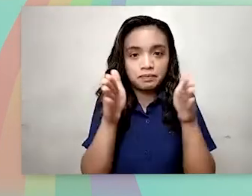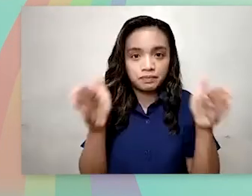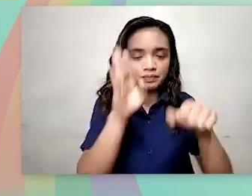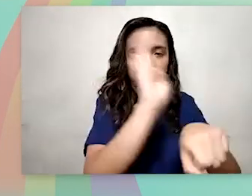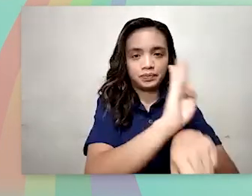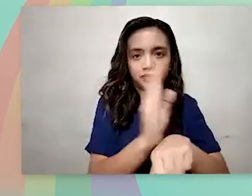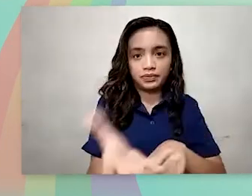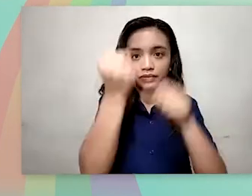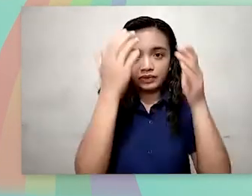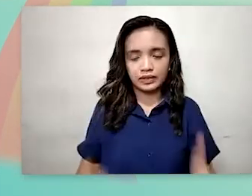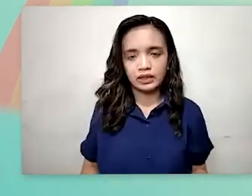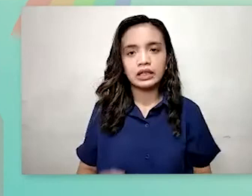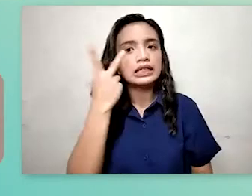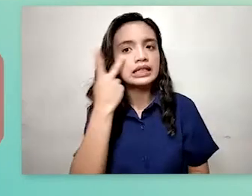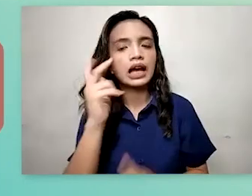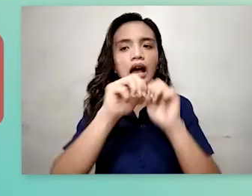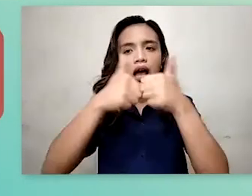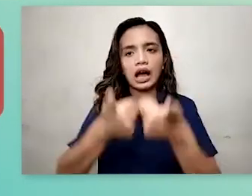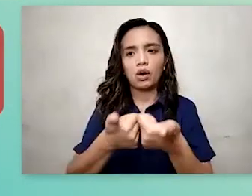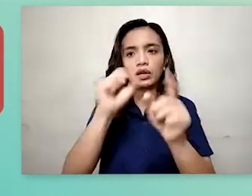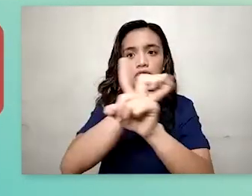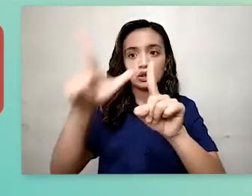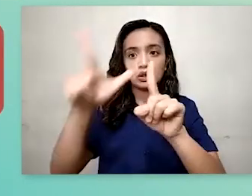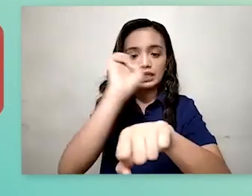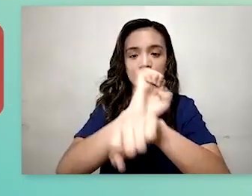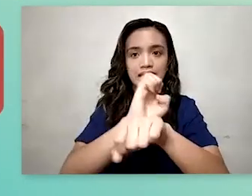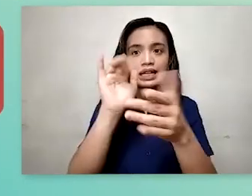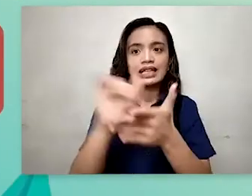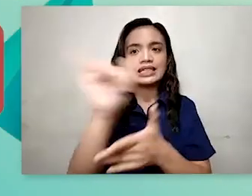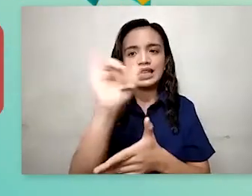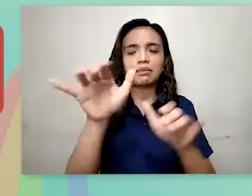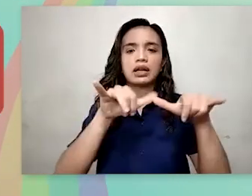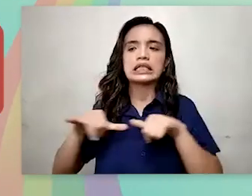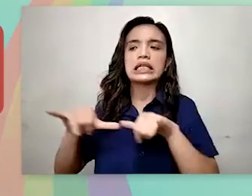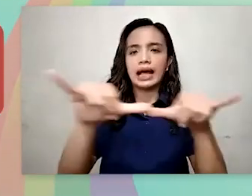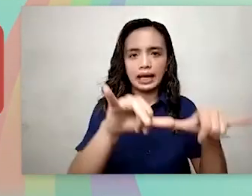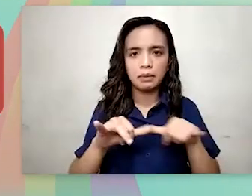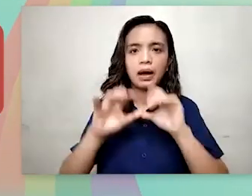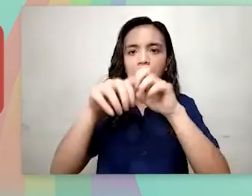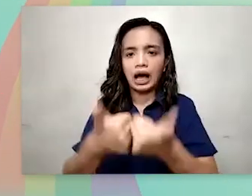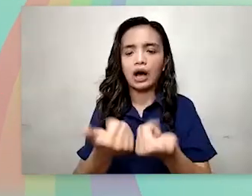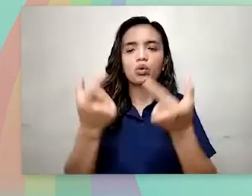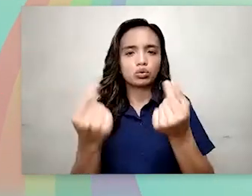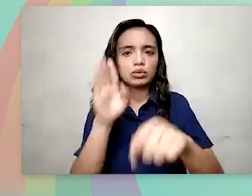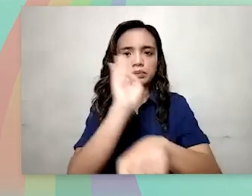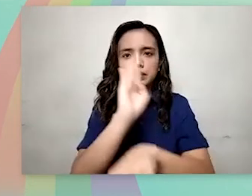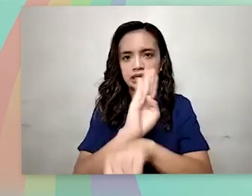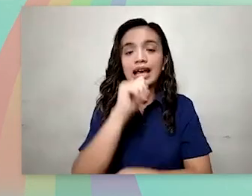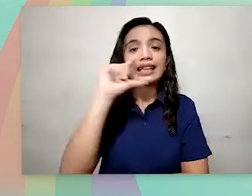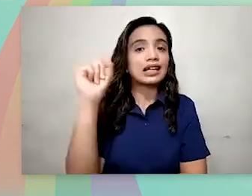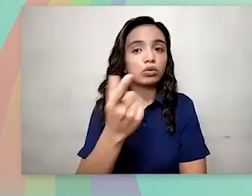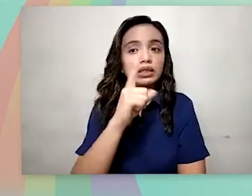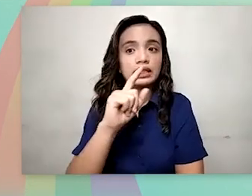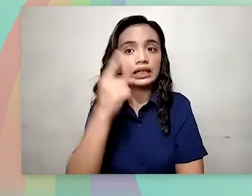small enterprises, we can take a look at making social entrepreneurship as the standard of doing business, because with this,